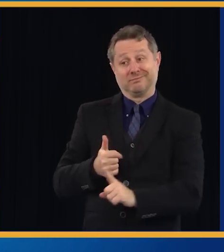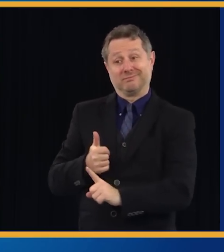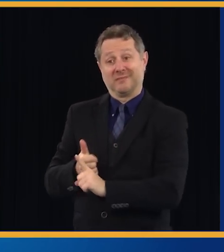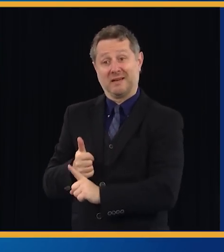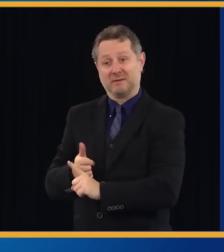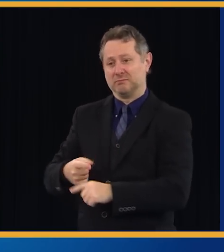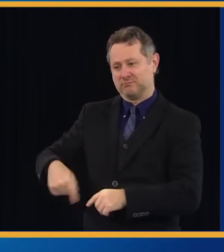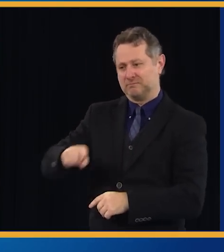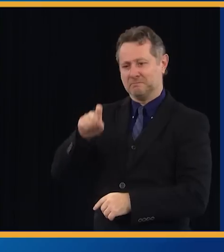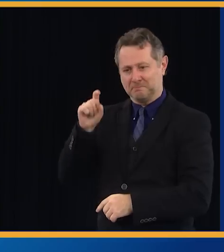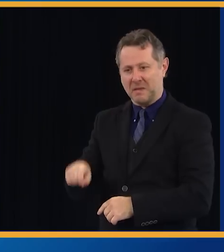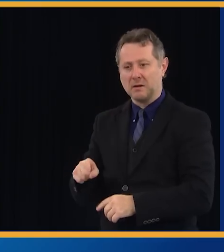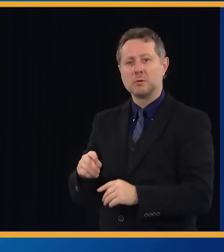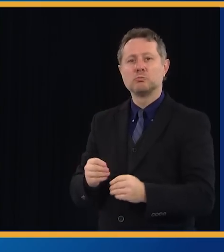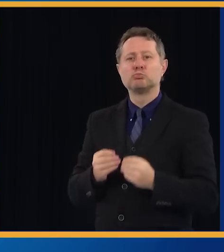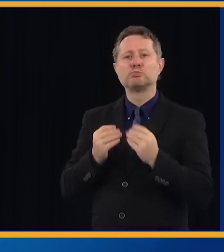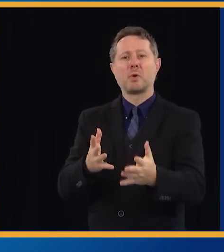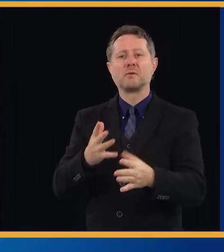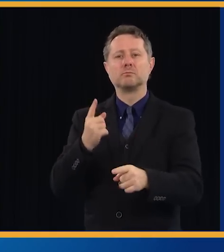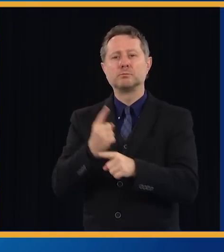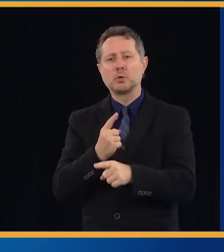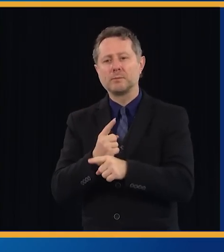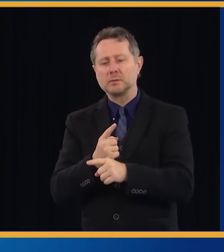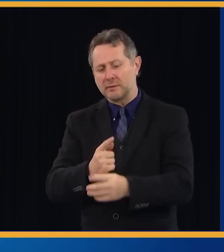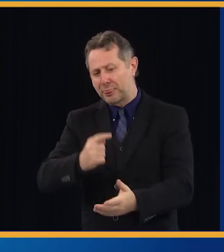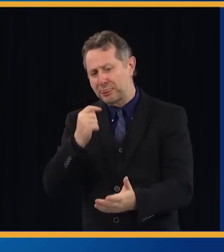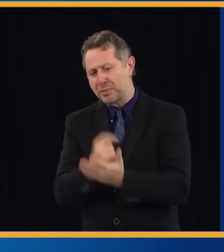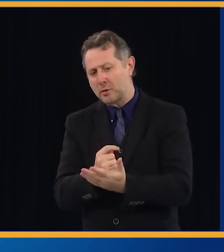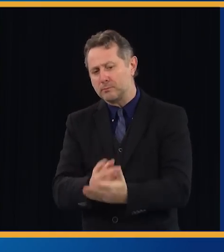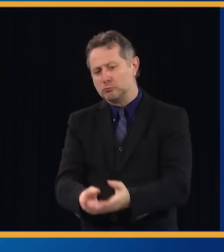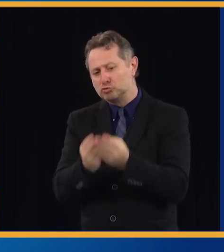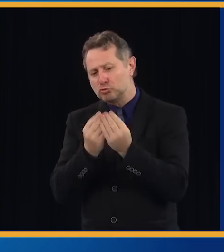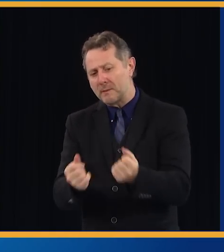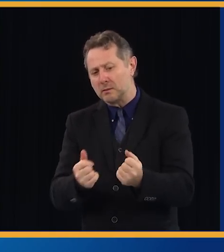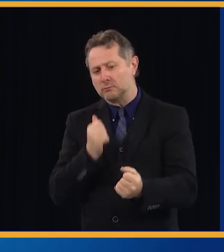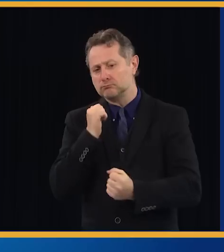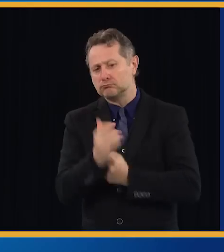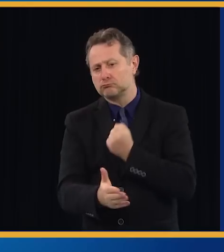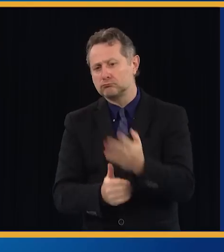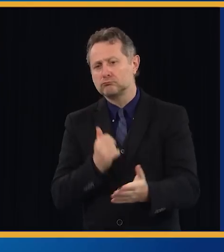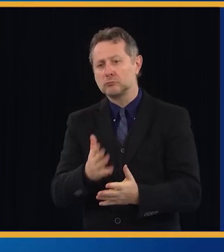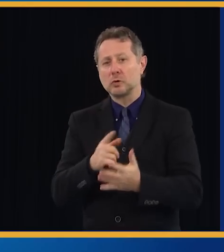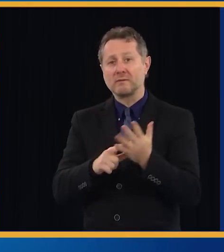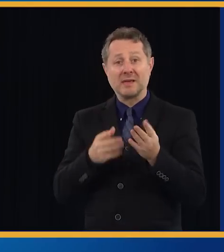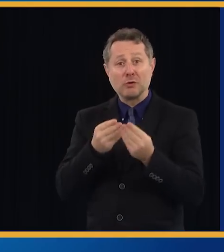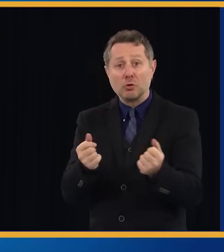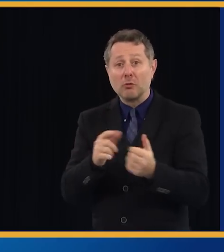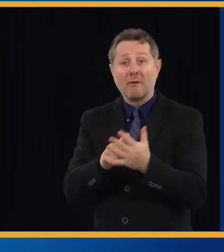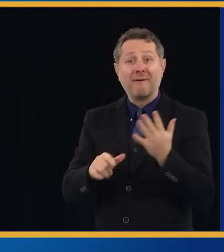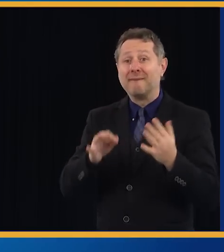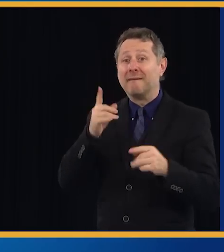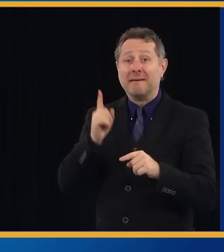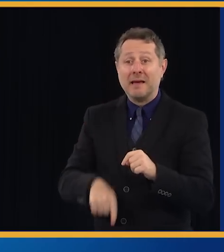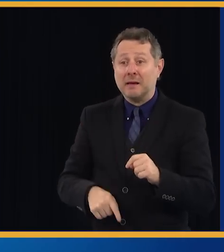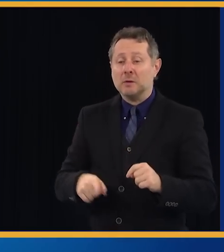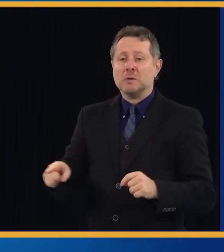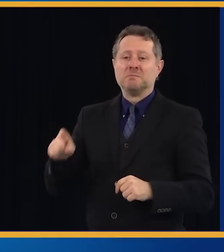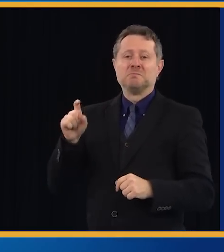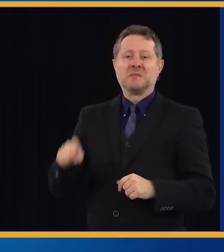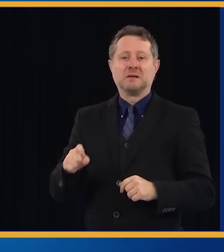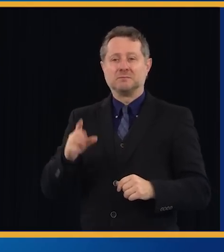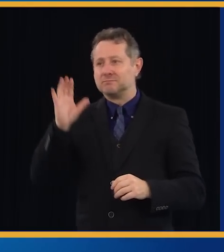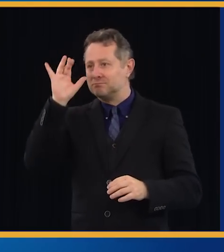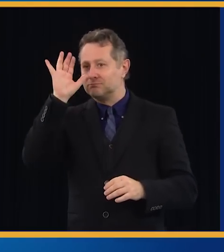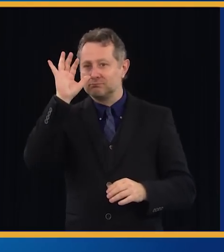they cannot provide that care, then they have to transfer the person to another facility.